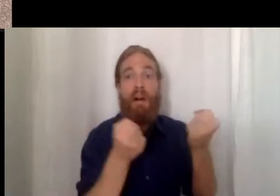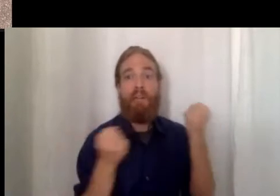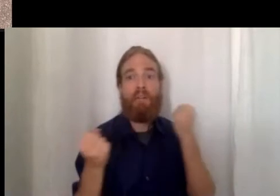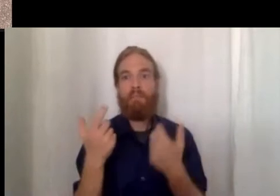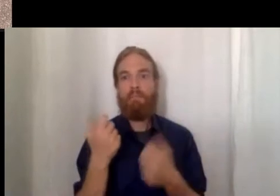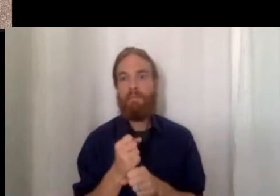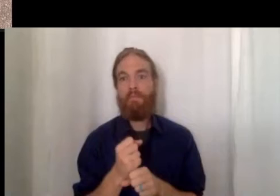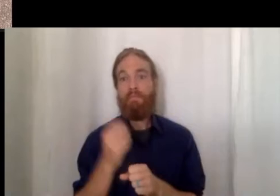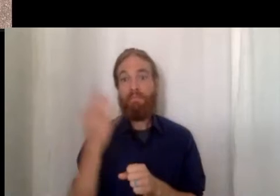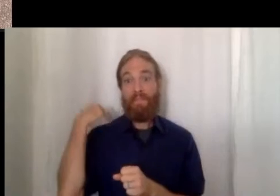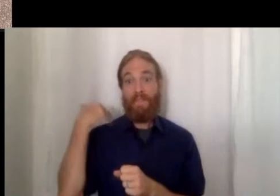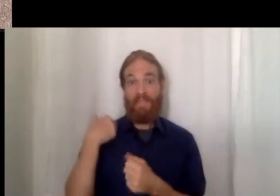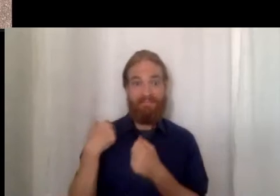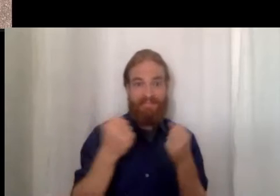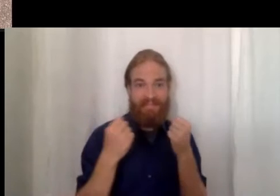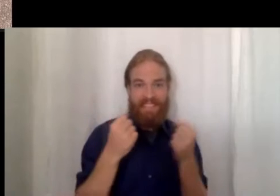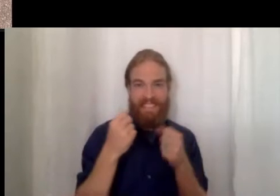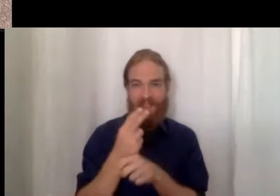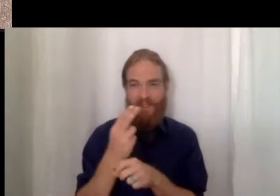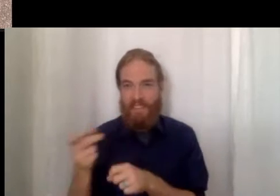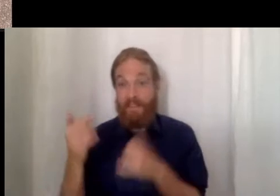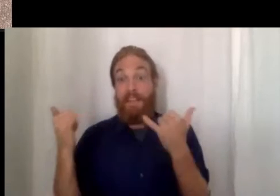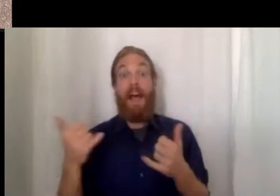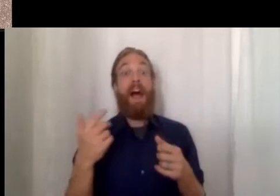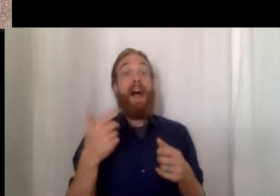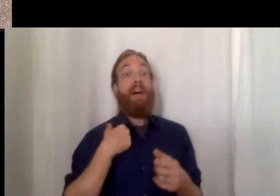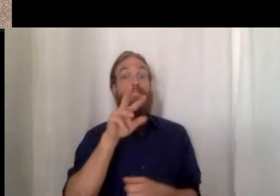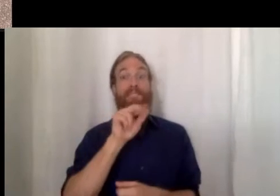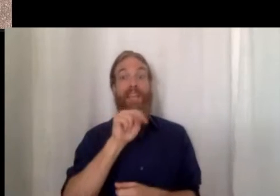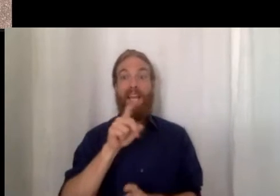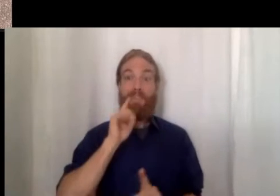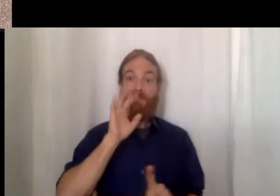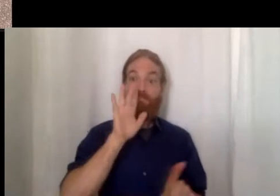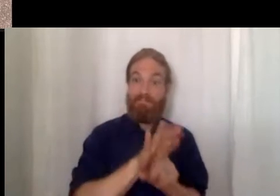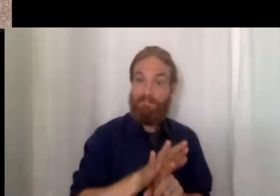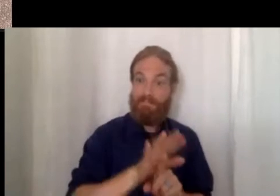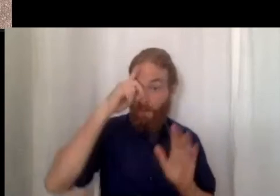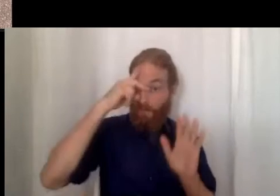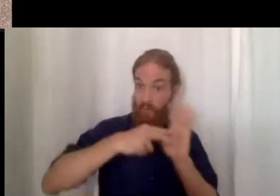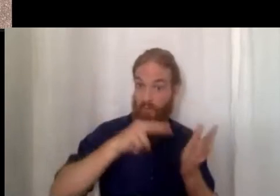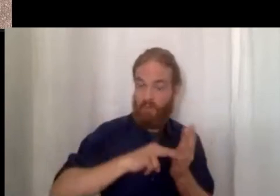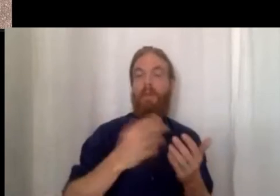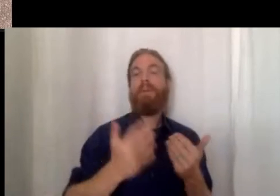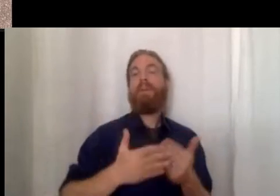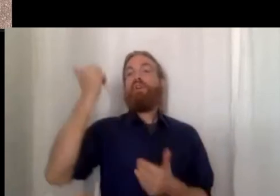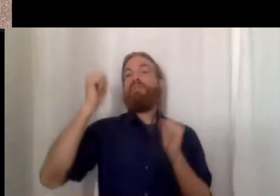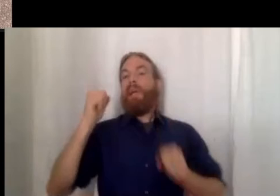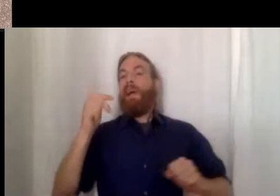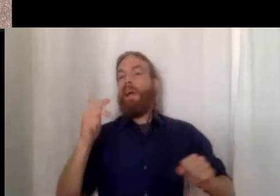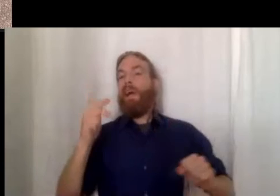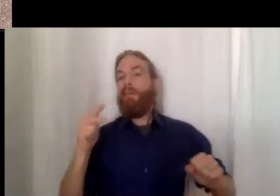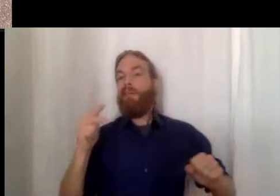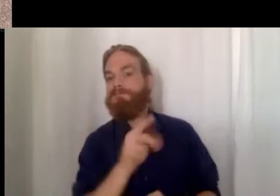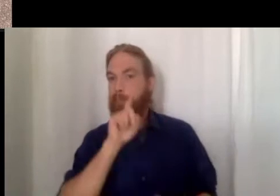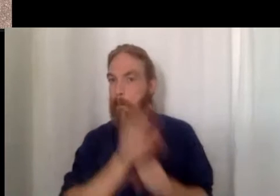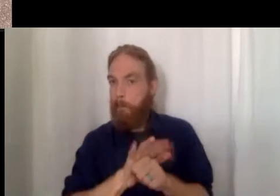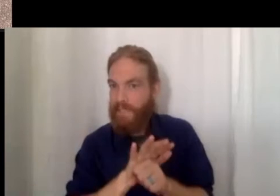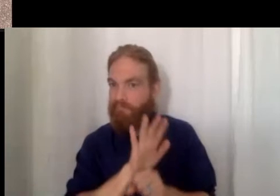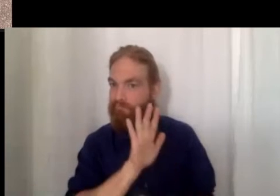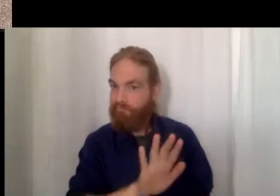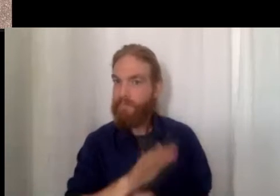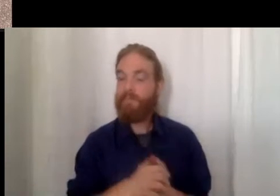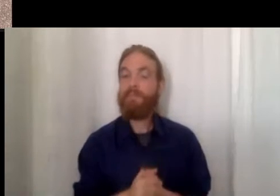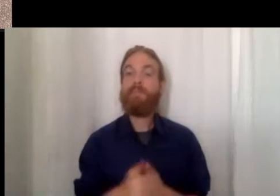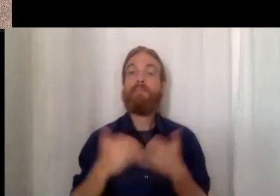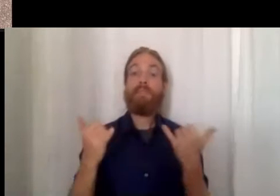our team. Last weekend, we launched the van officially. We did 2 vaccination outreach clinics, one on